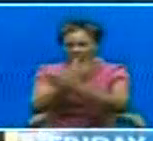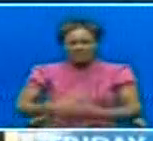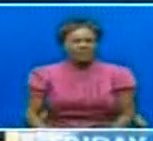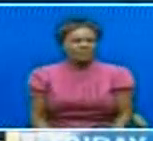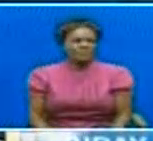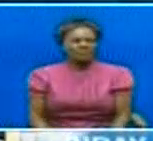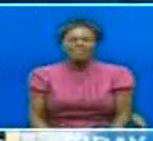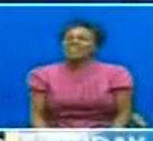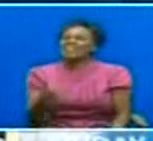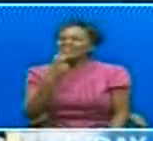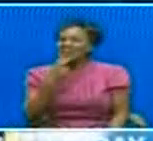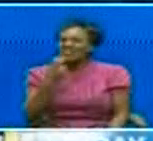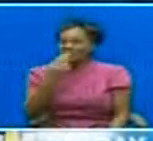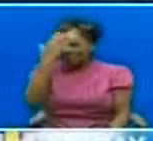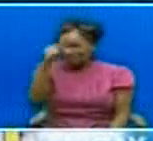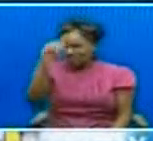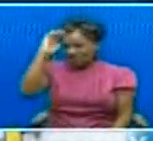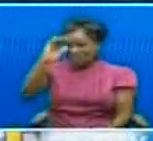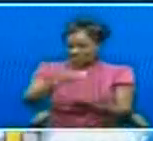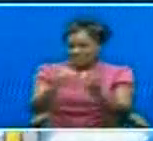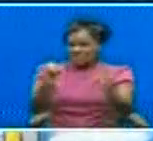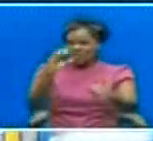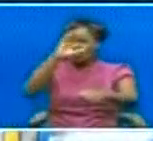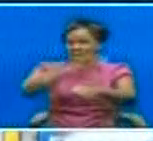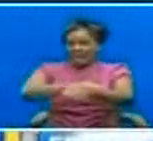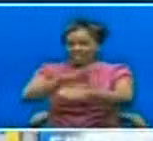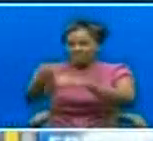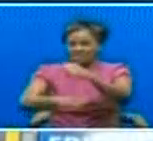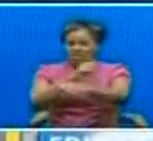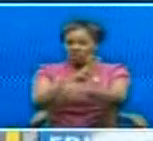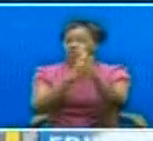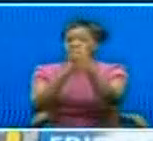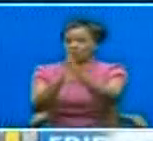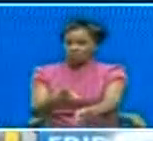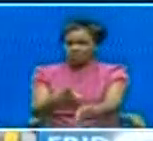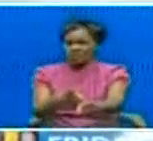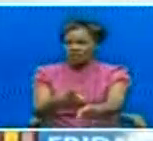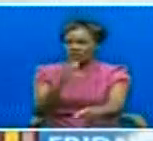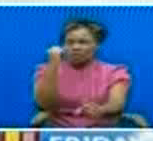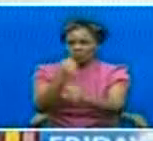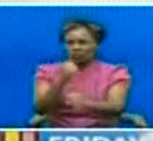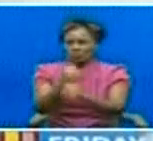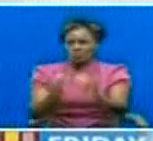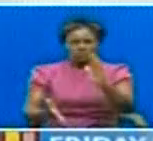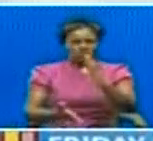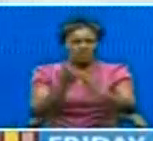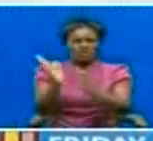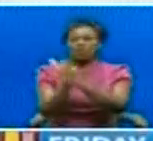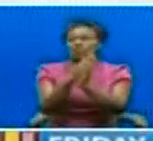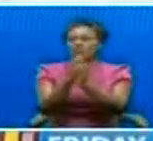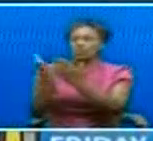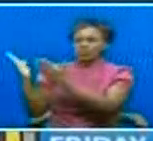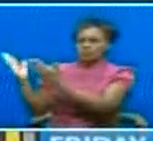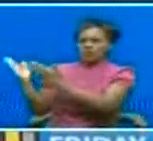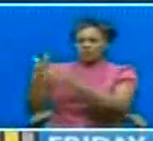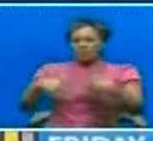So Cynthia is laughing because she can't believe that we actually found a video of her reporting. But let me just do a very quick profile of who Cynthia is for those